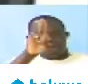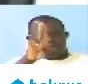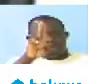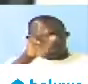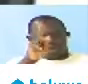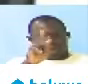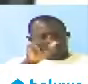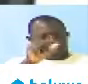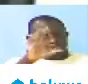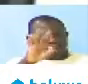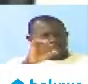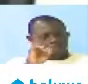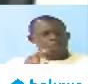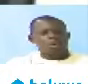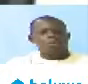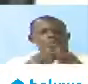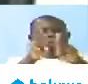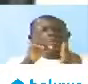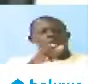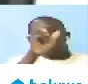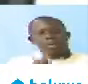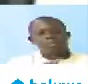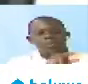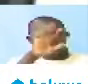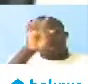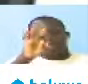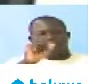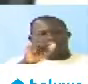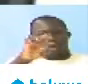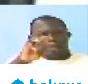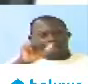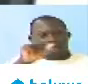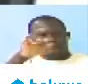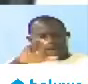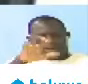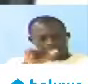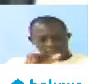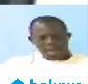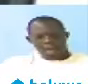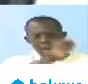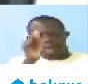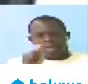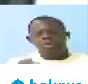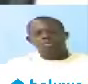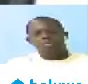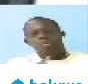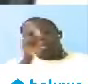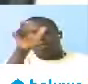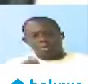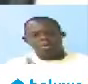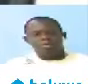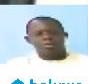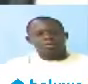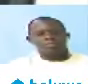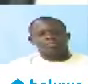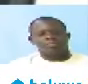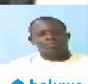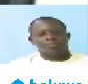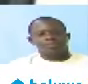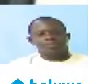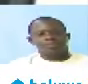I was at Lukato with Sirif Bajob and Famarakoli. So Waro Wolem border male men border and Kadamandorius Nakidolu Kesolu